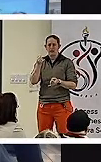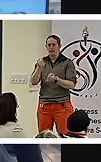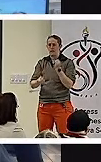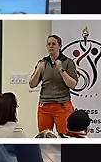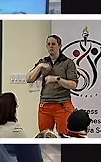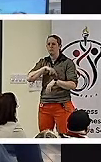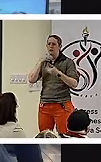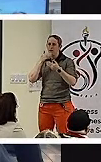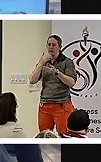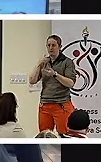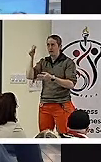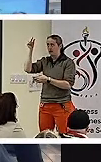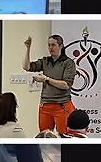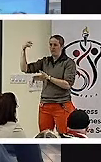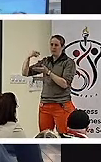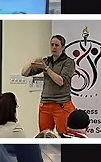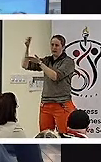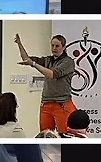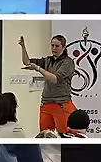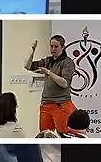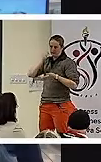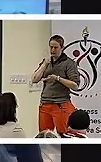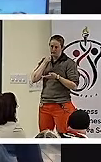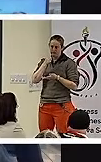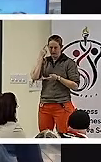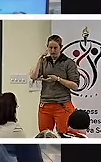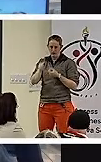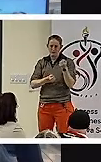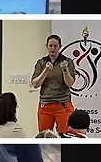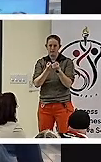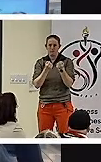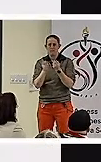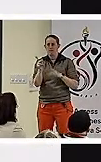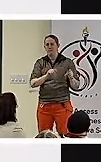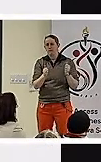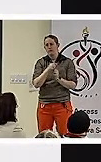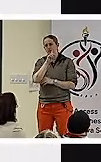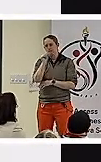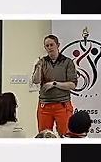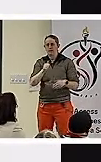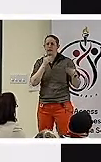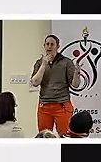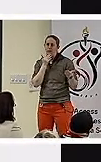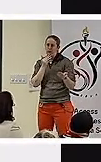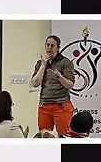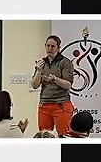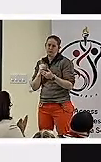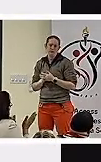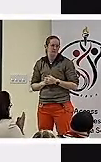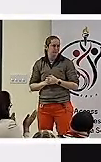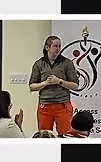that the government funds our spaces and supports our people with disabilities. So thank you very much. Thank you.